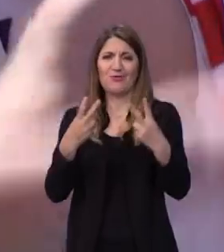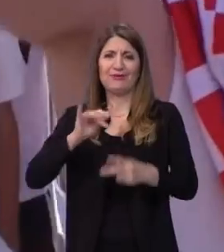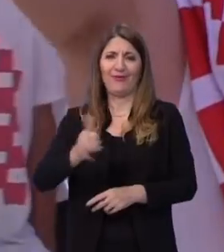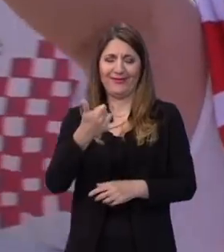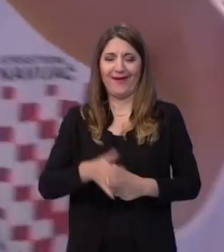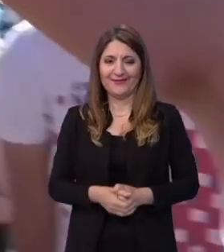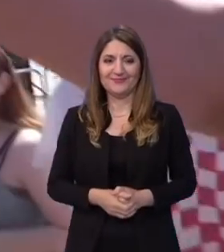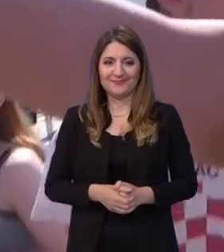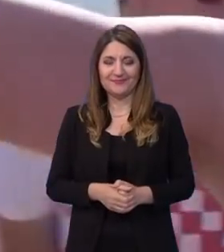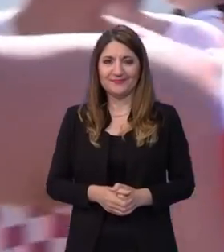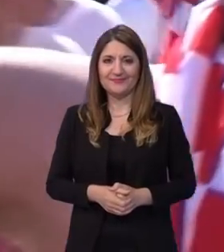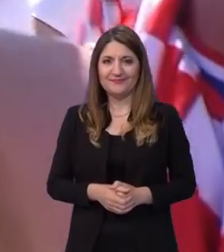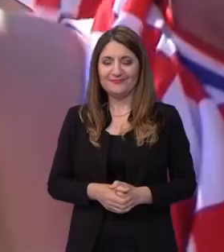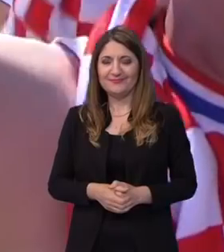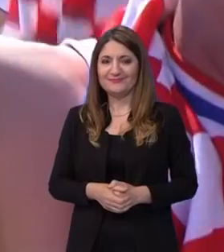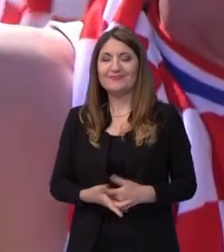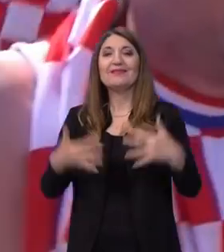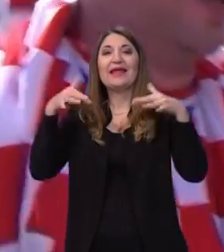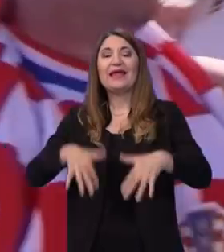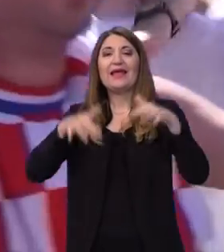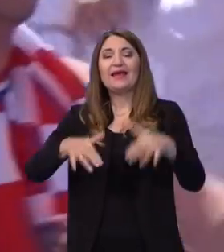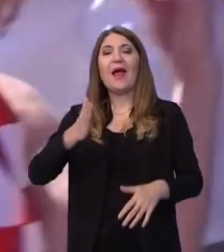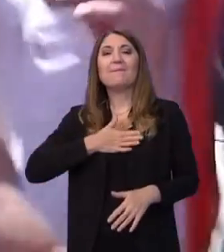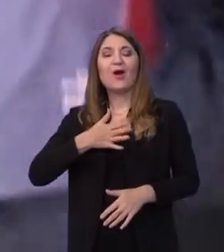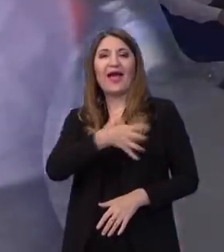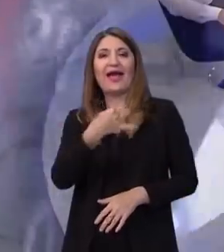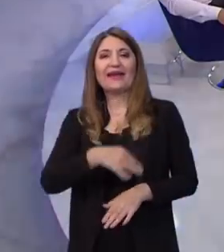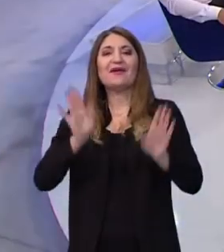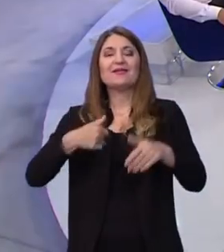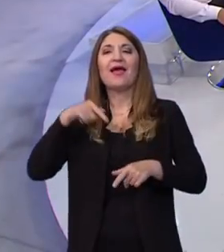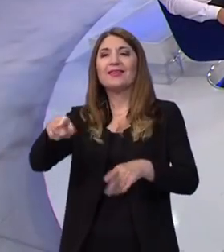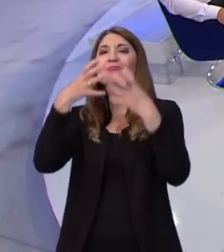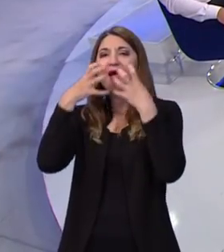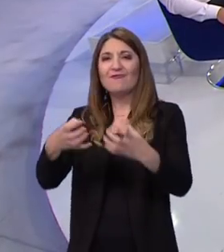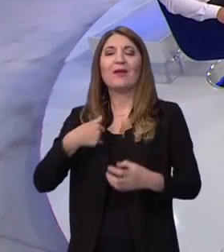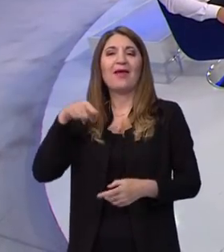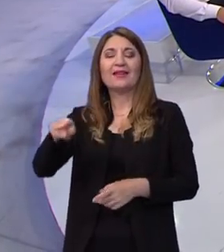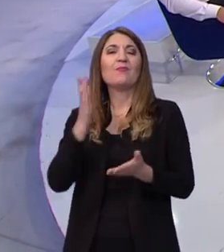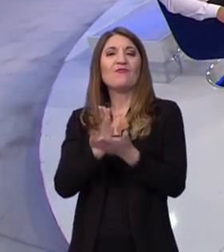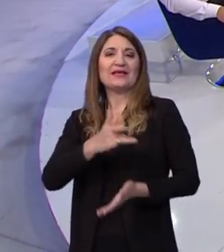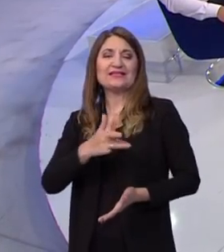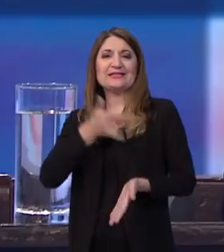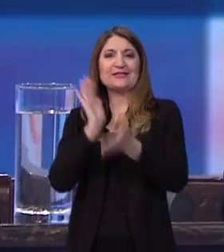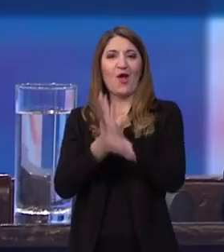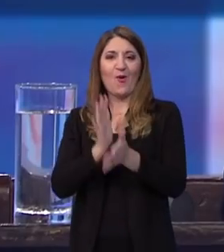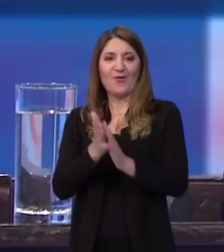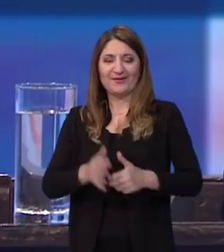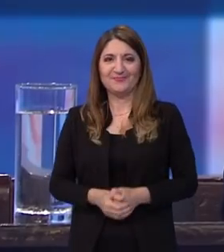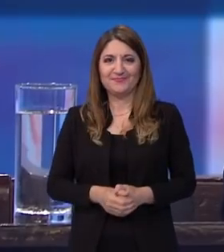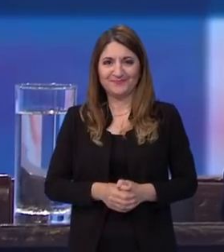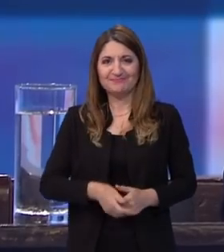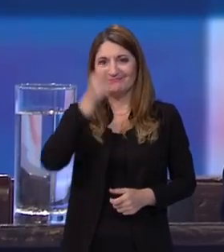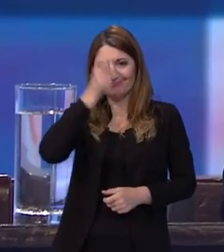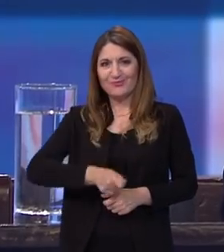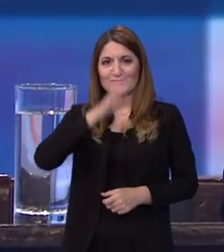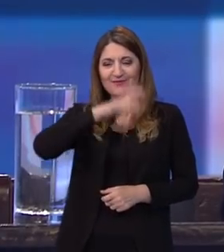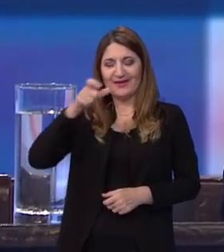viewers,